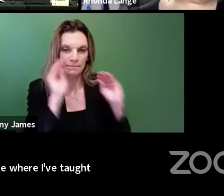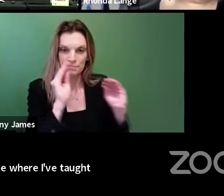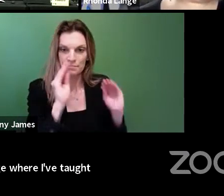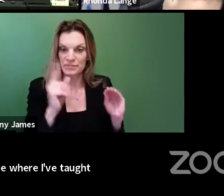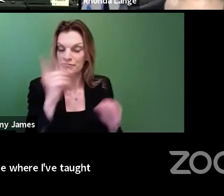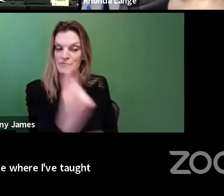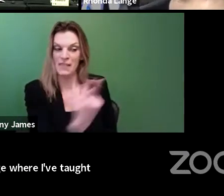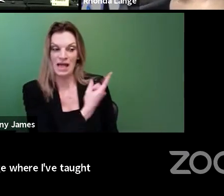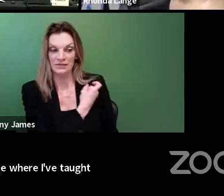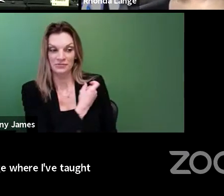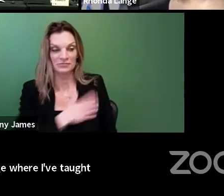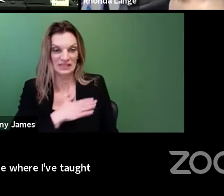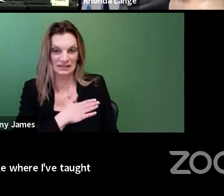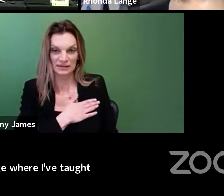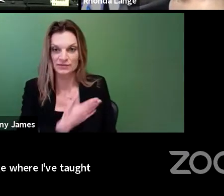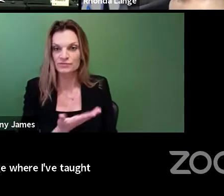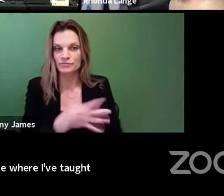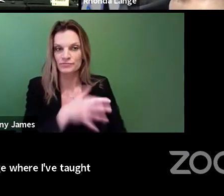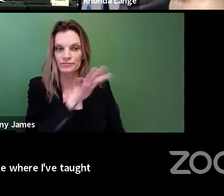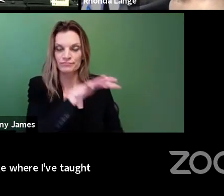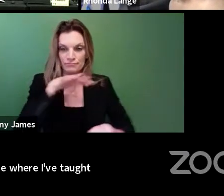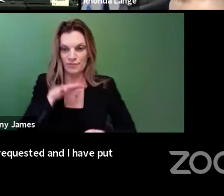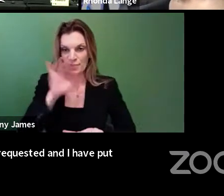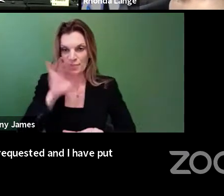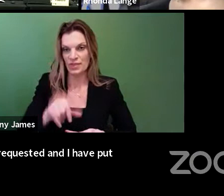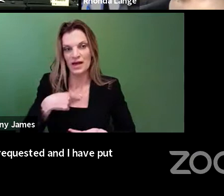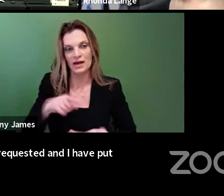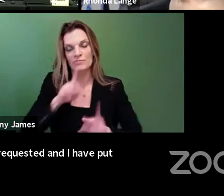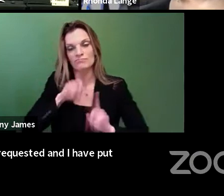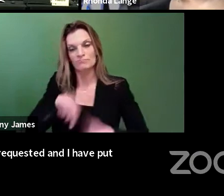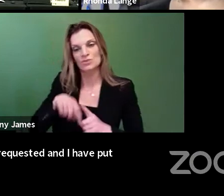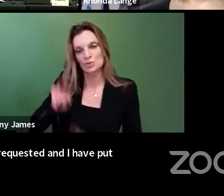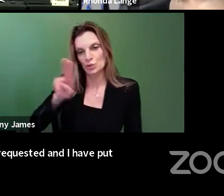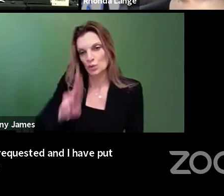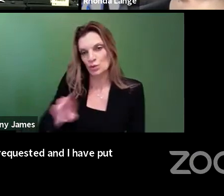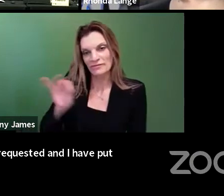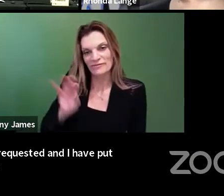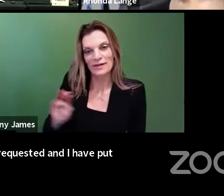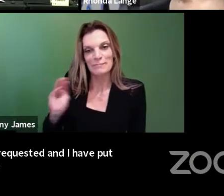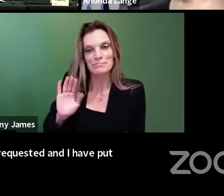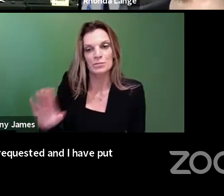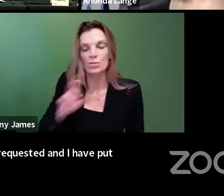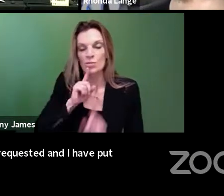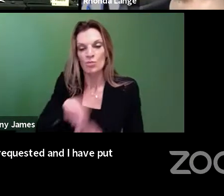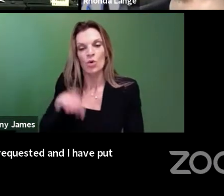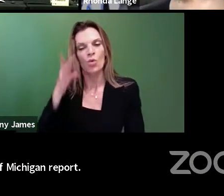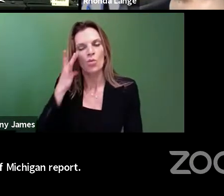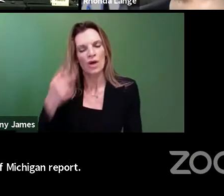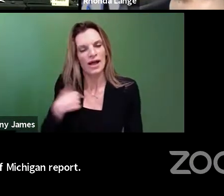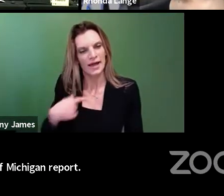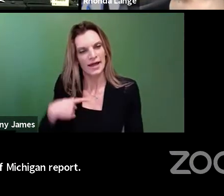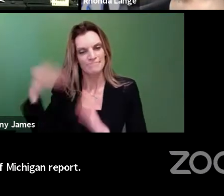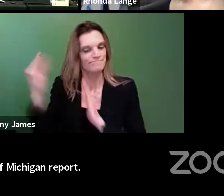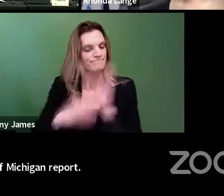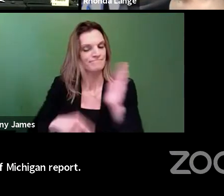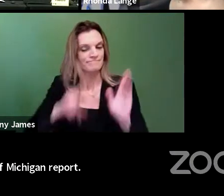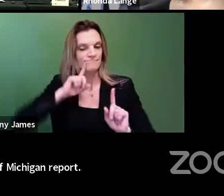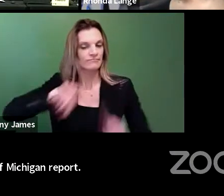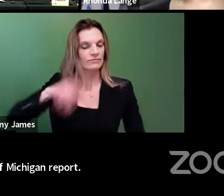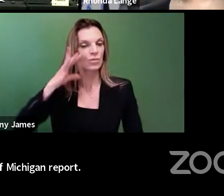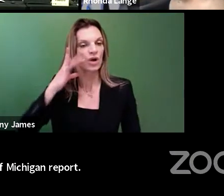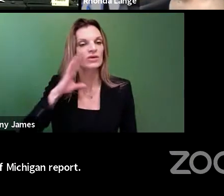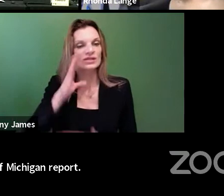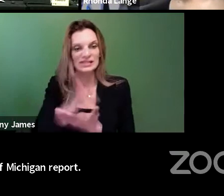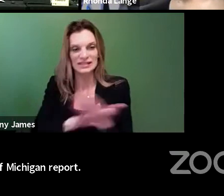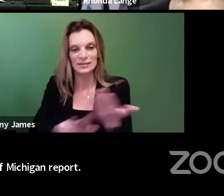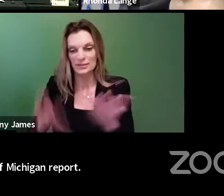and I have put together a response to the University of Michigan report. I've done that because we noticed that it had the